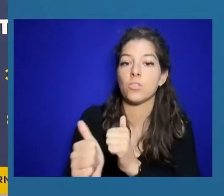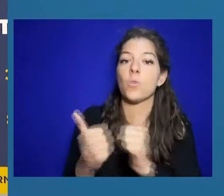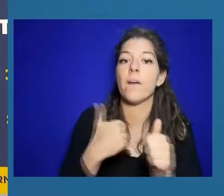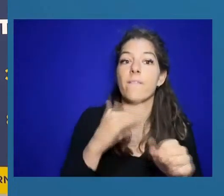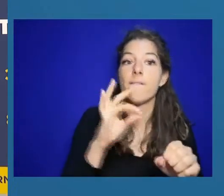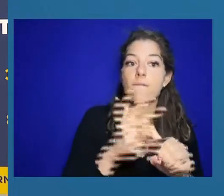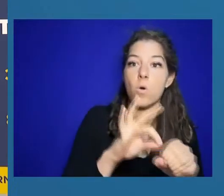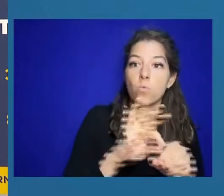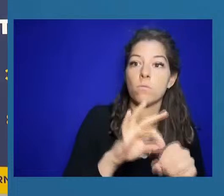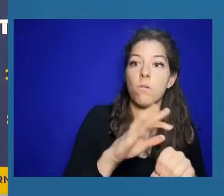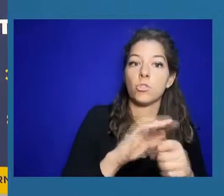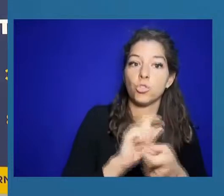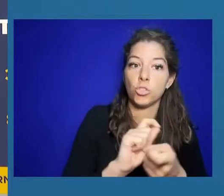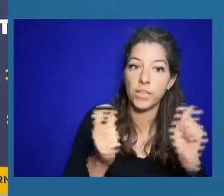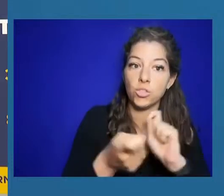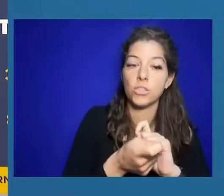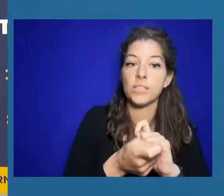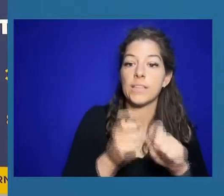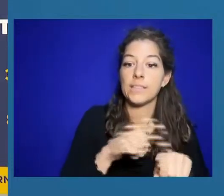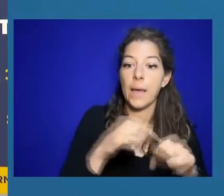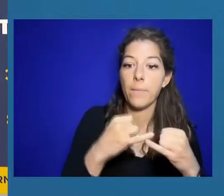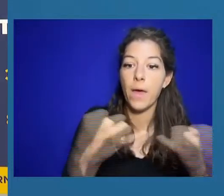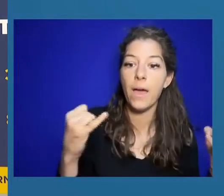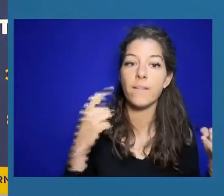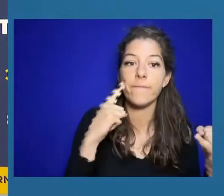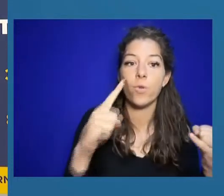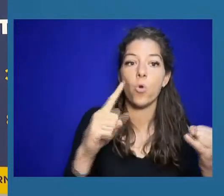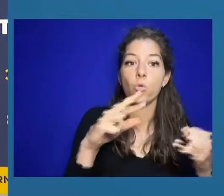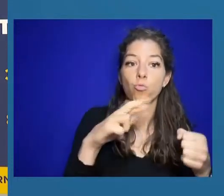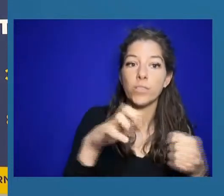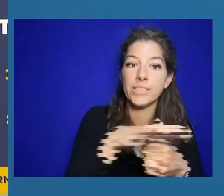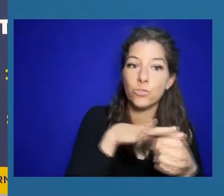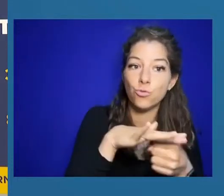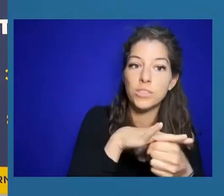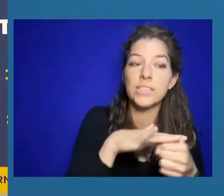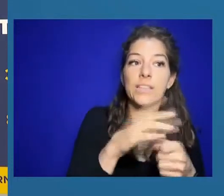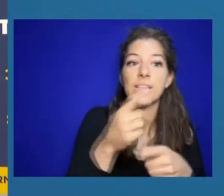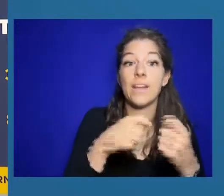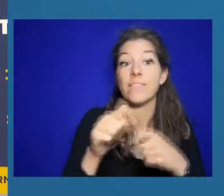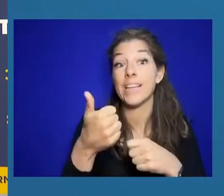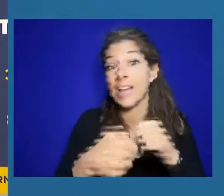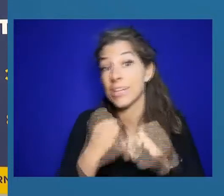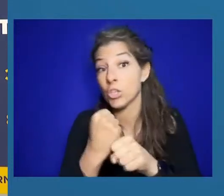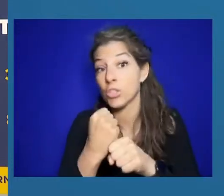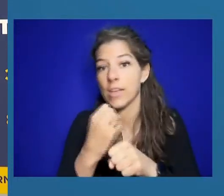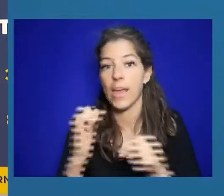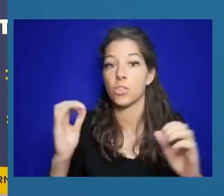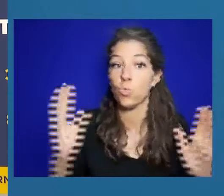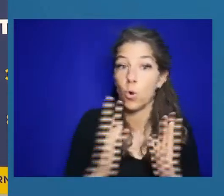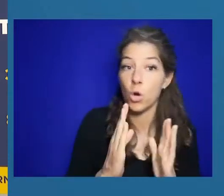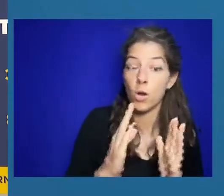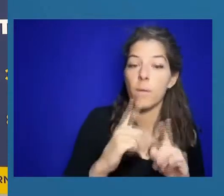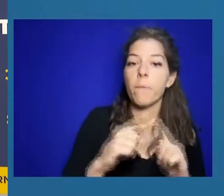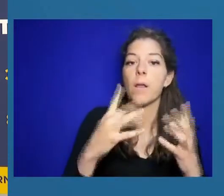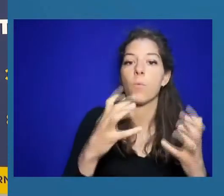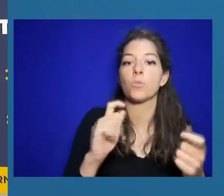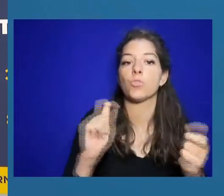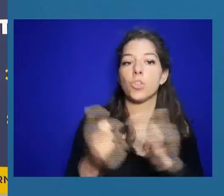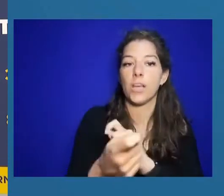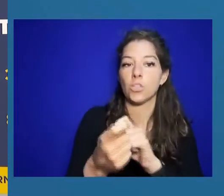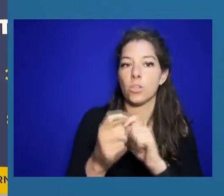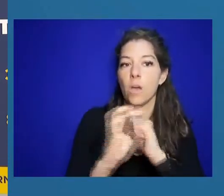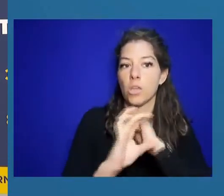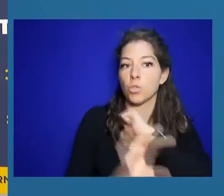on changing the timeline for redistricting. Instead of 10 years, we can do it shorter. But I need to change the Constitution.